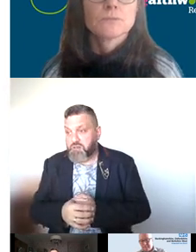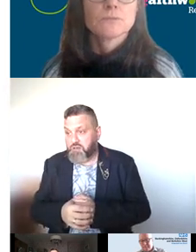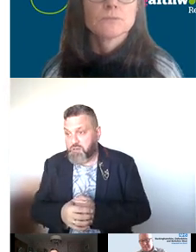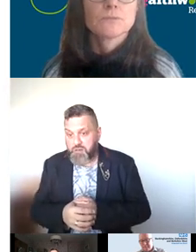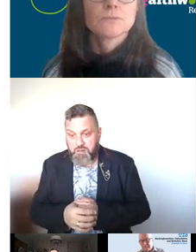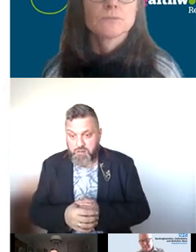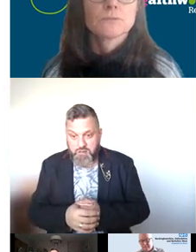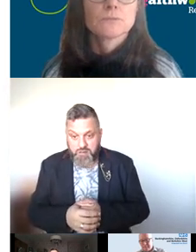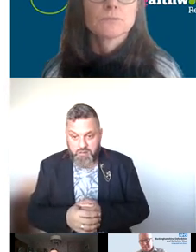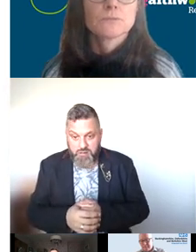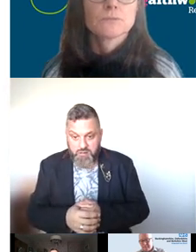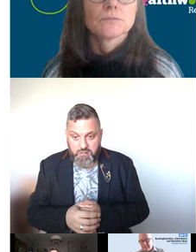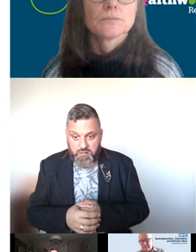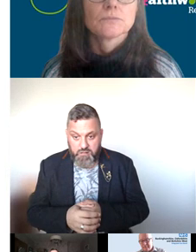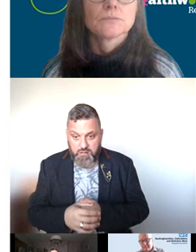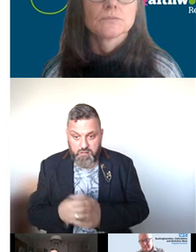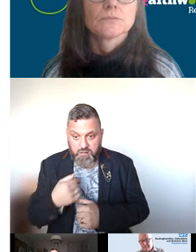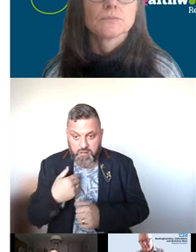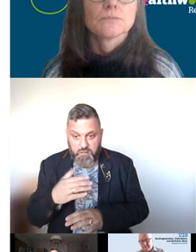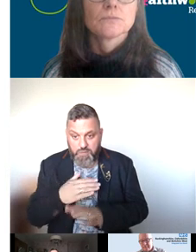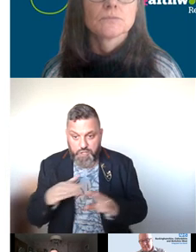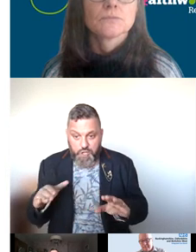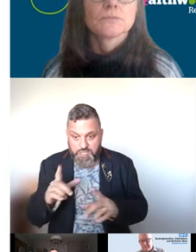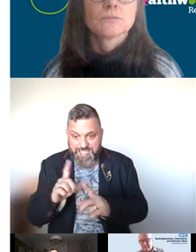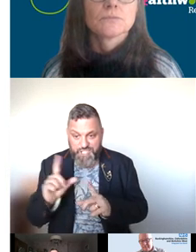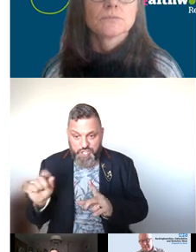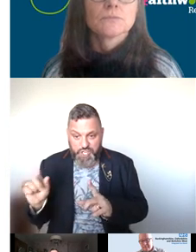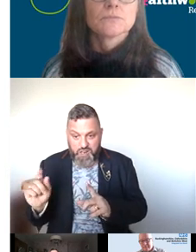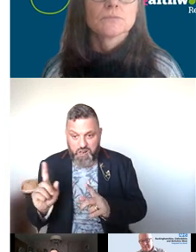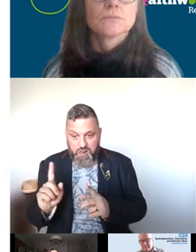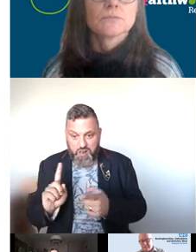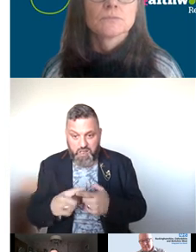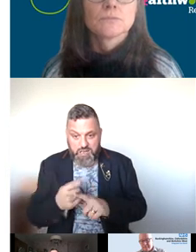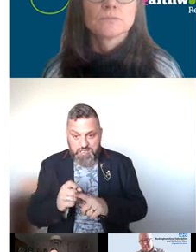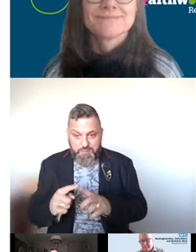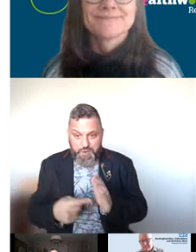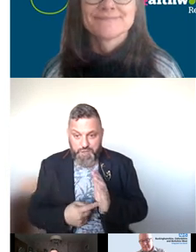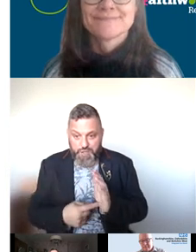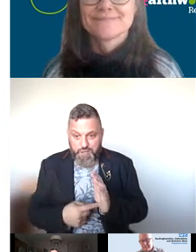I'm not a digital expert at all, so I'm slightly out of my comfort zone